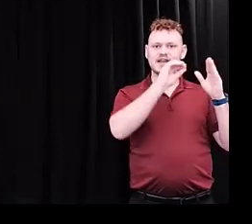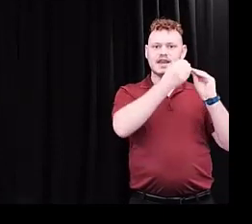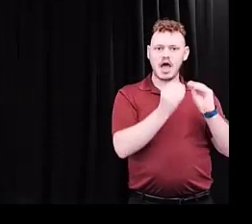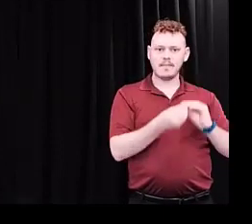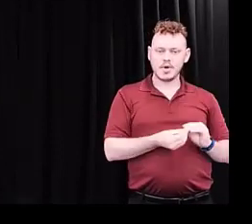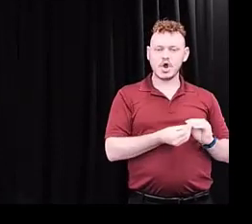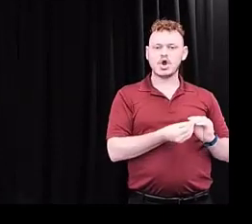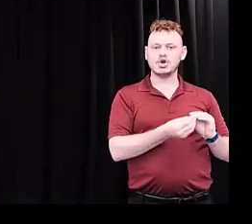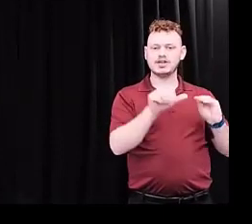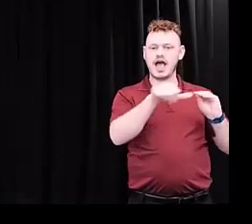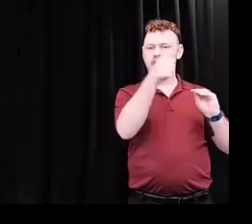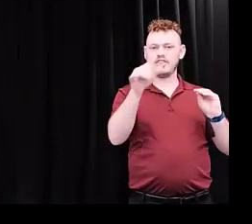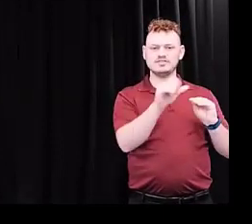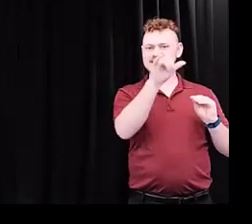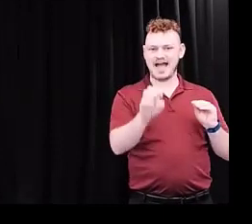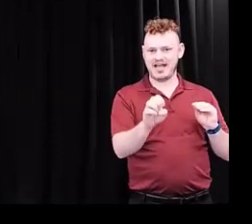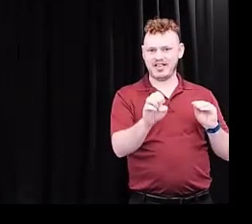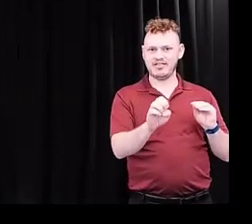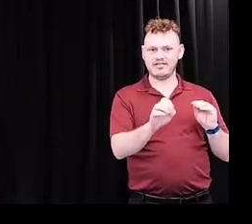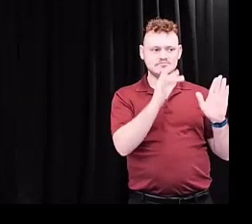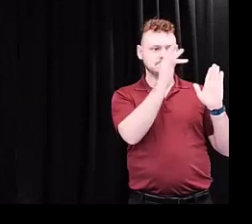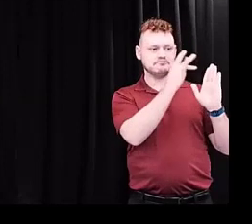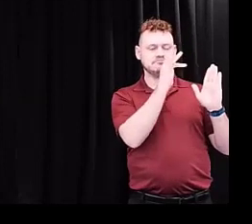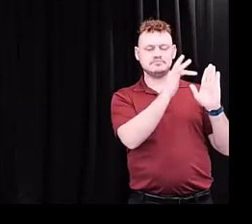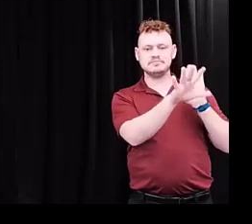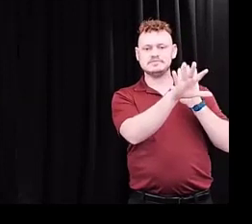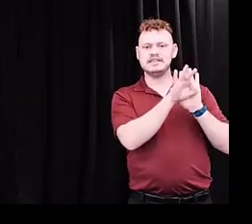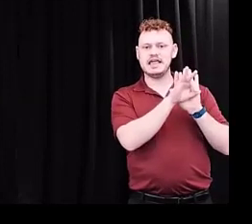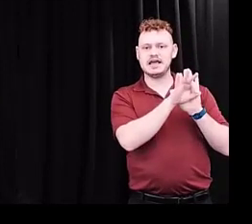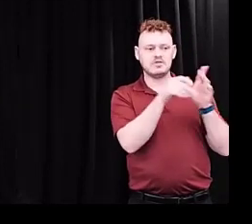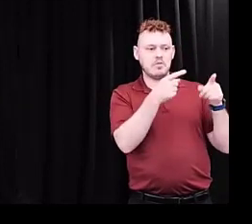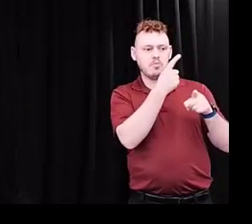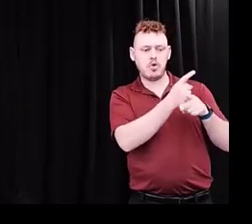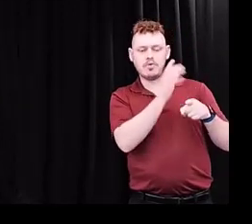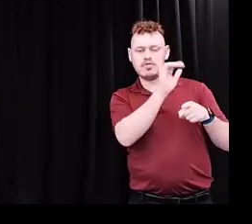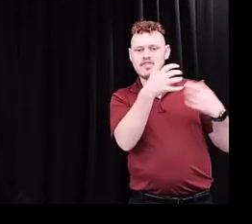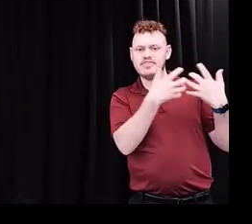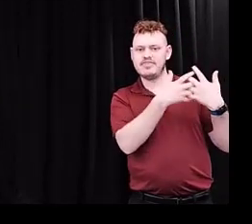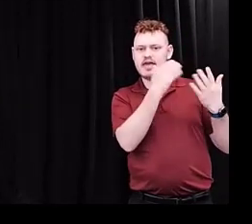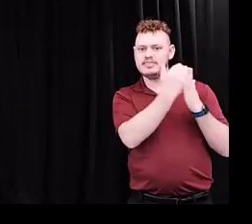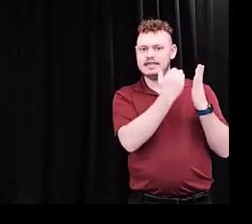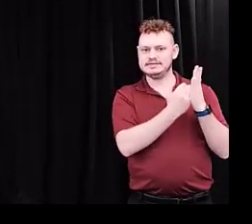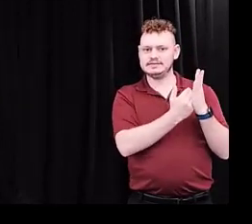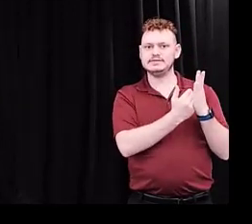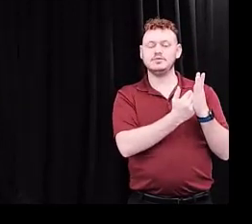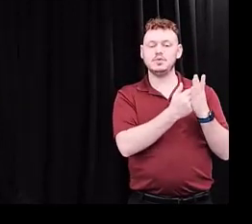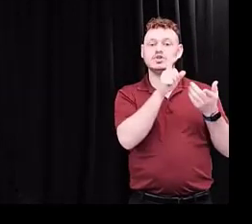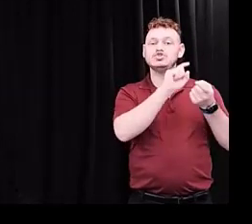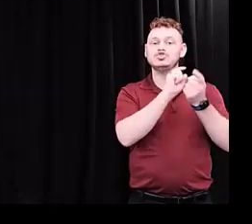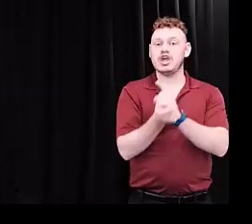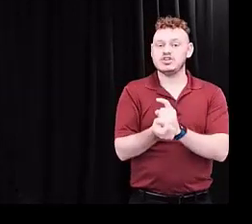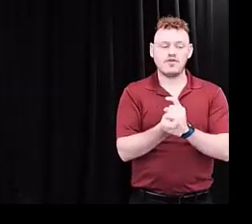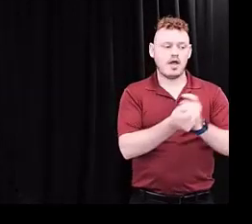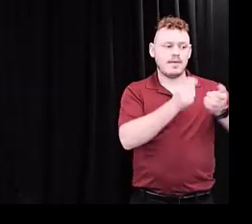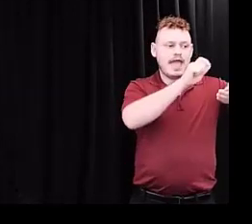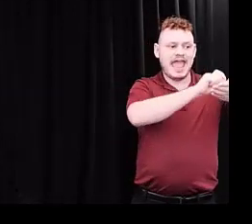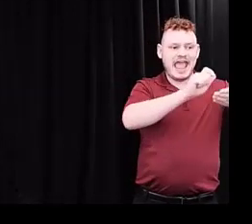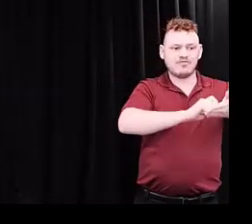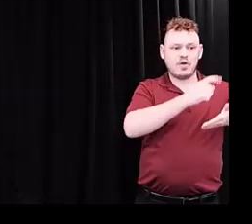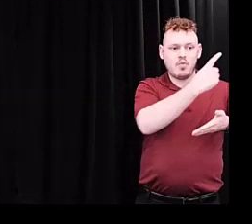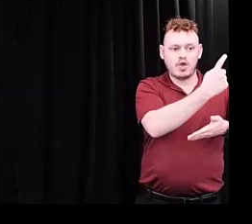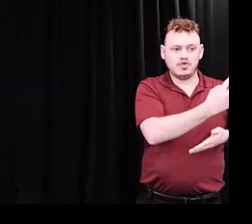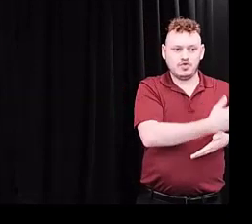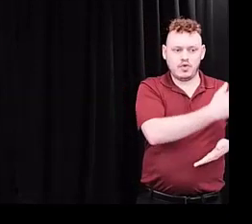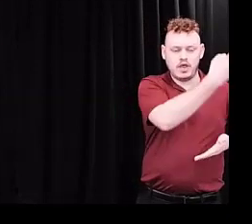with another different style, and select the one that's appropriate for that list. That will take it from a handwritten 1, 2,